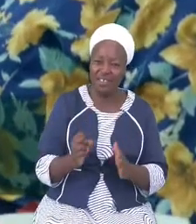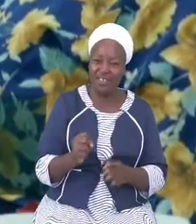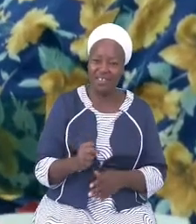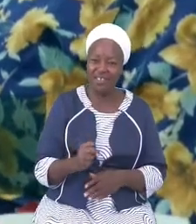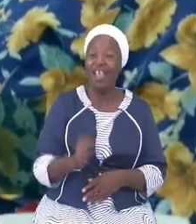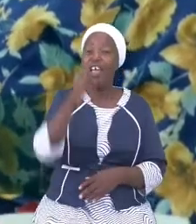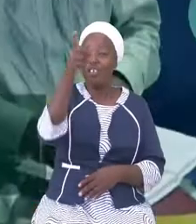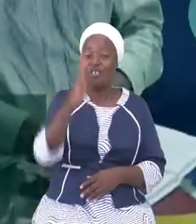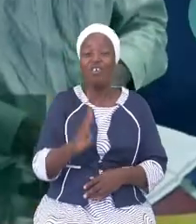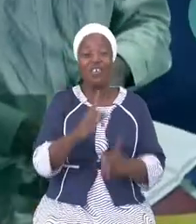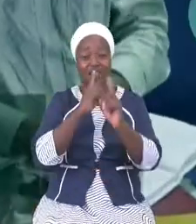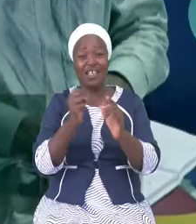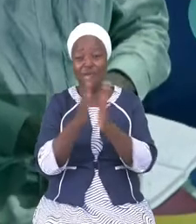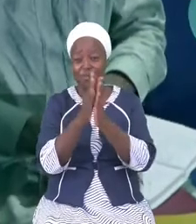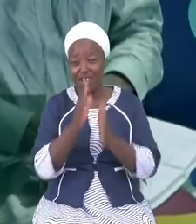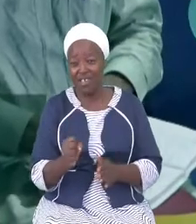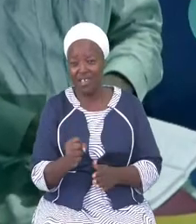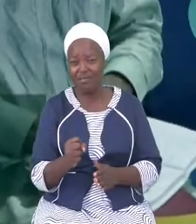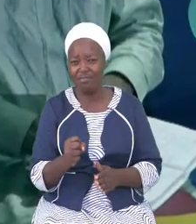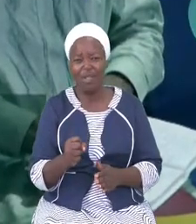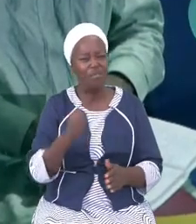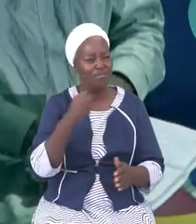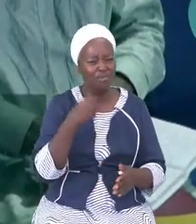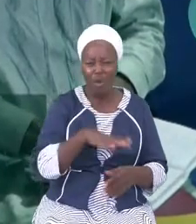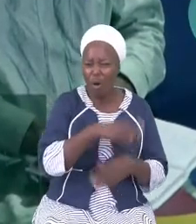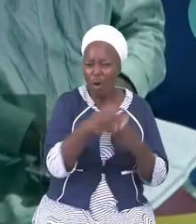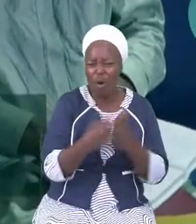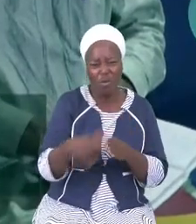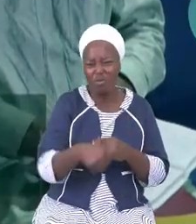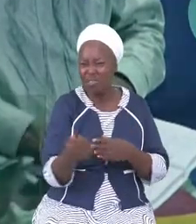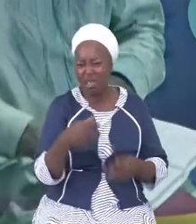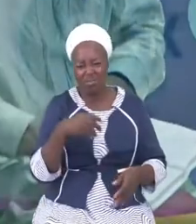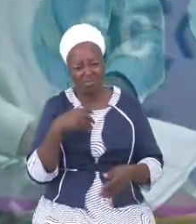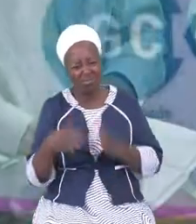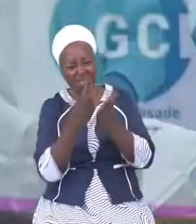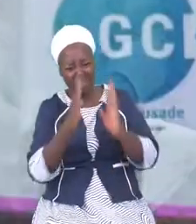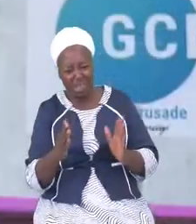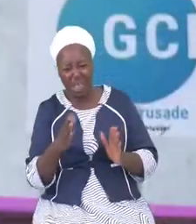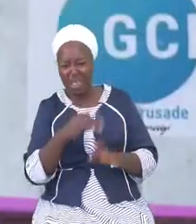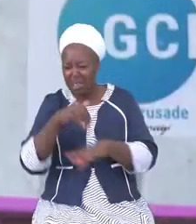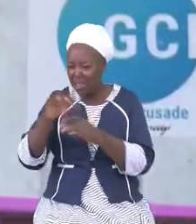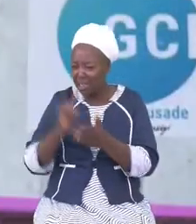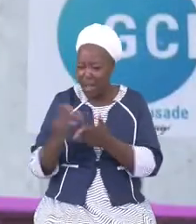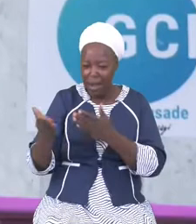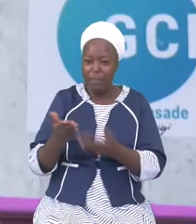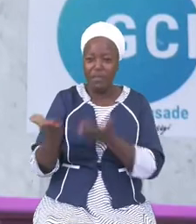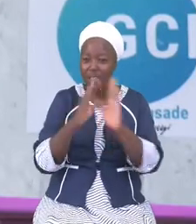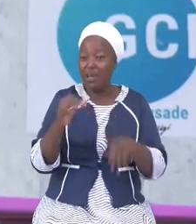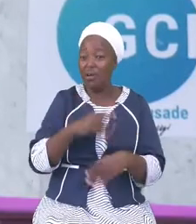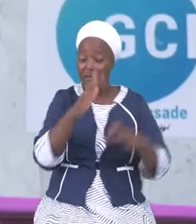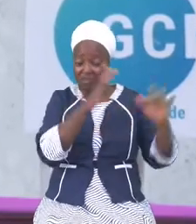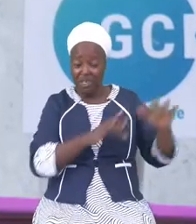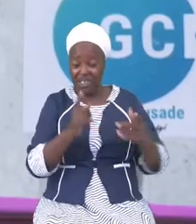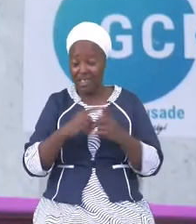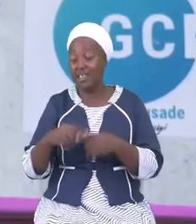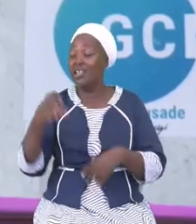God answers prayer. Whatever messenger has come, if he sent the messenger of mercy, he'll say, yes, Lord, he'll answer your prayer.